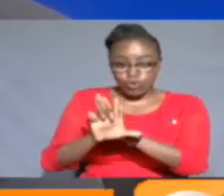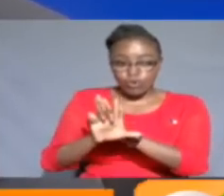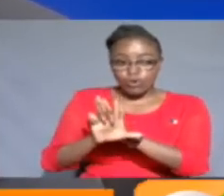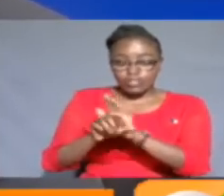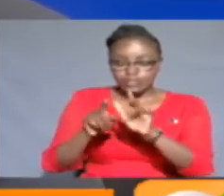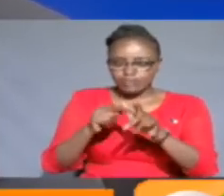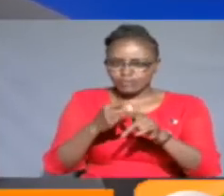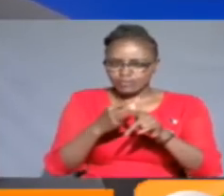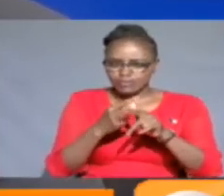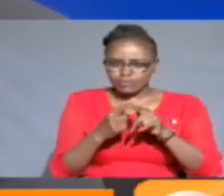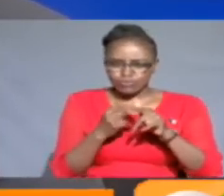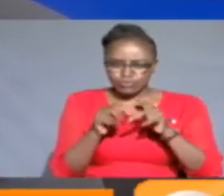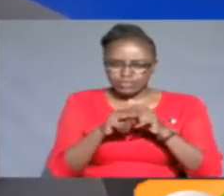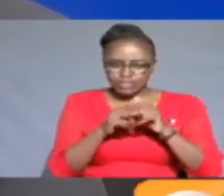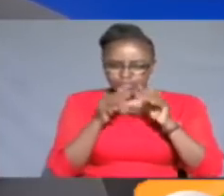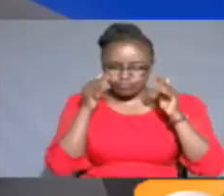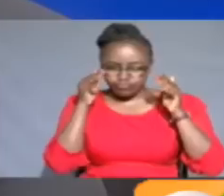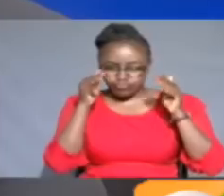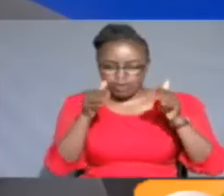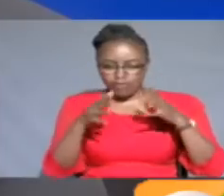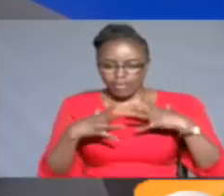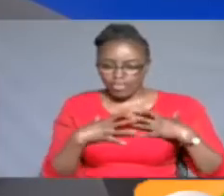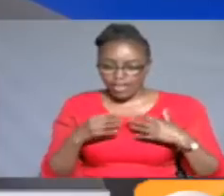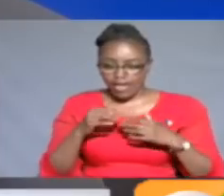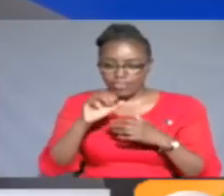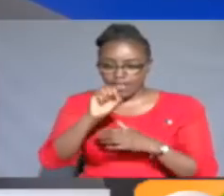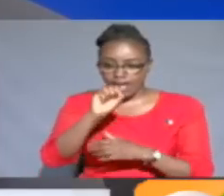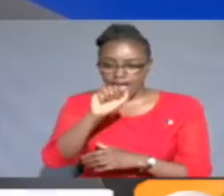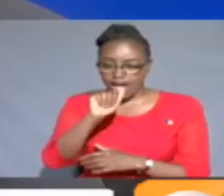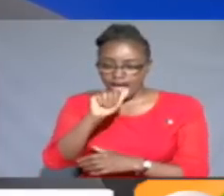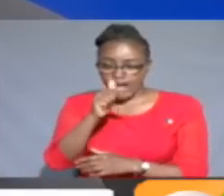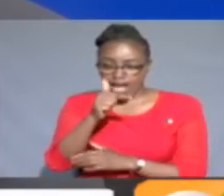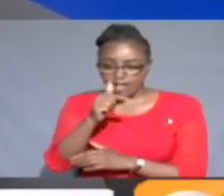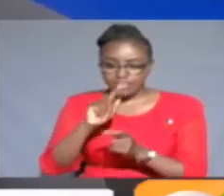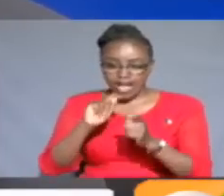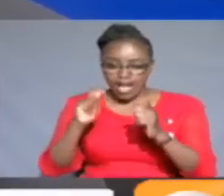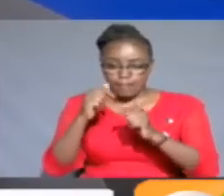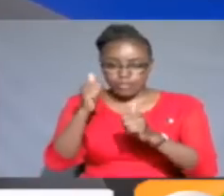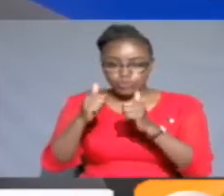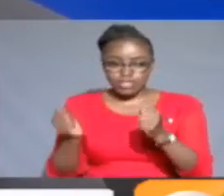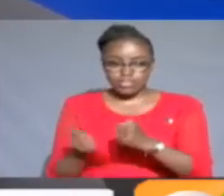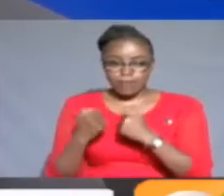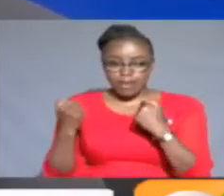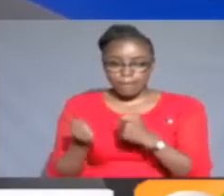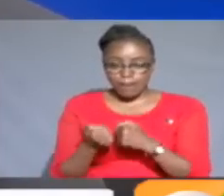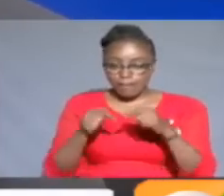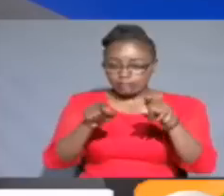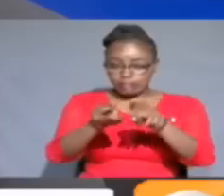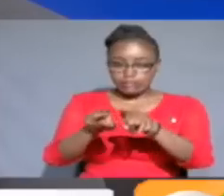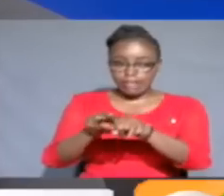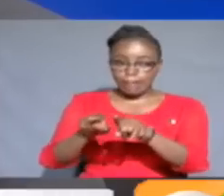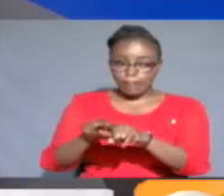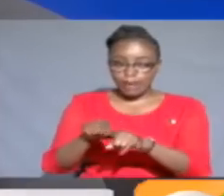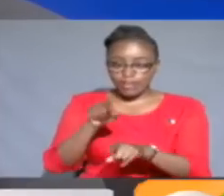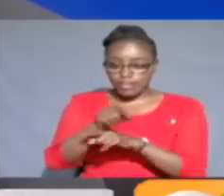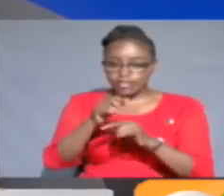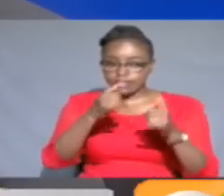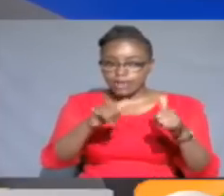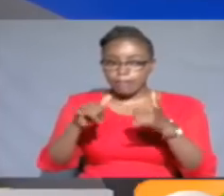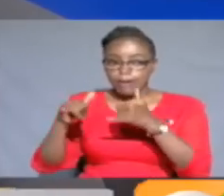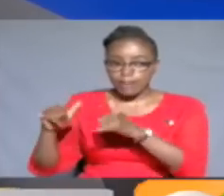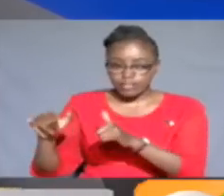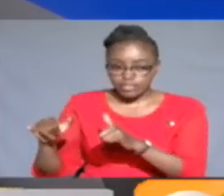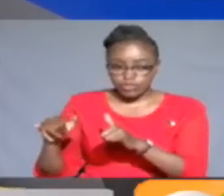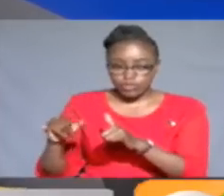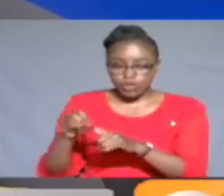start look at it in the Health Act, in the amendments that are coming, and also this implementation